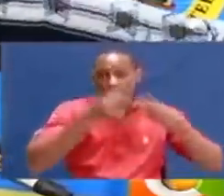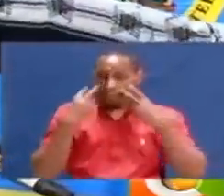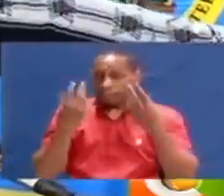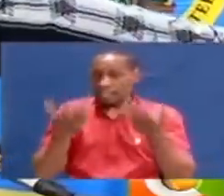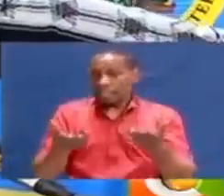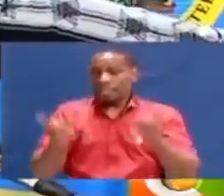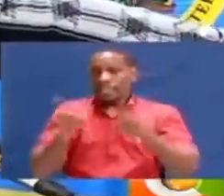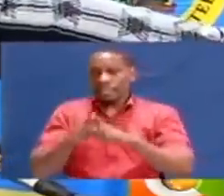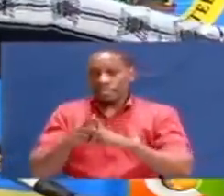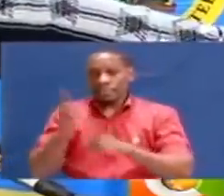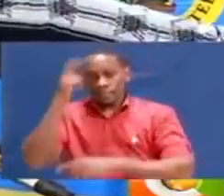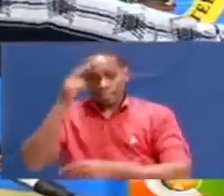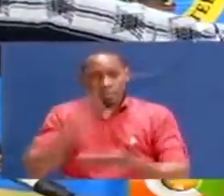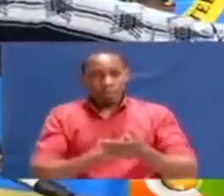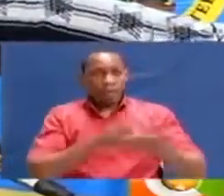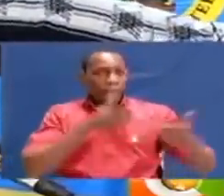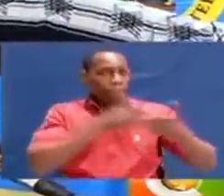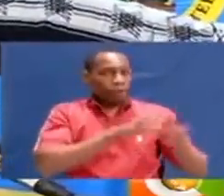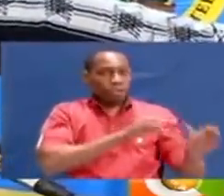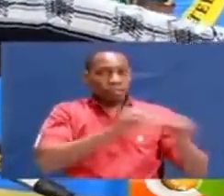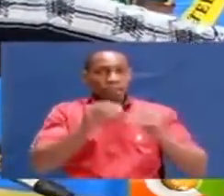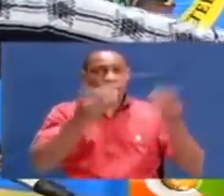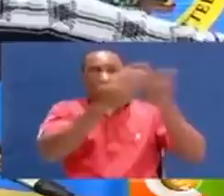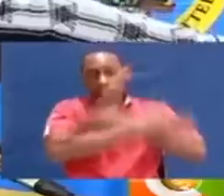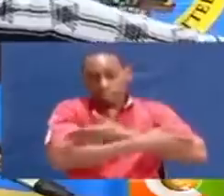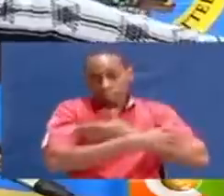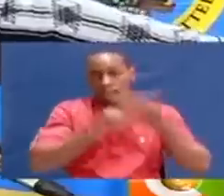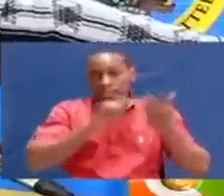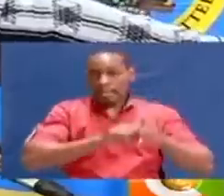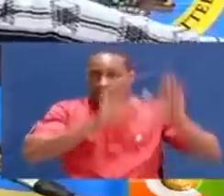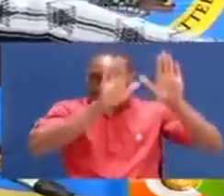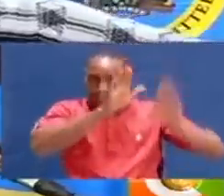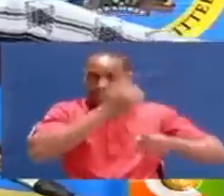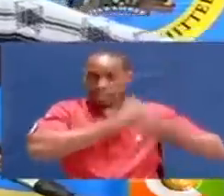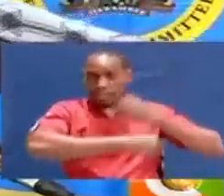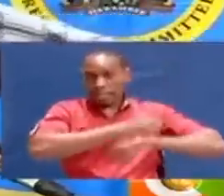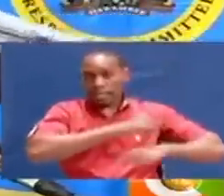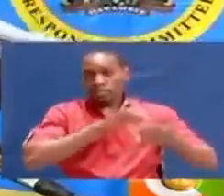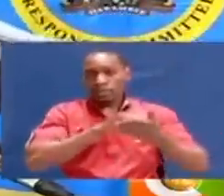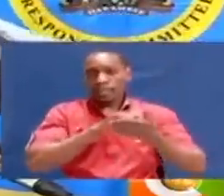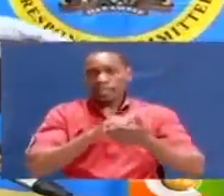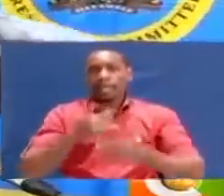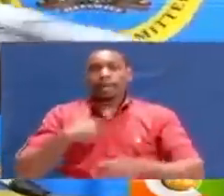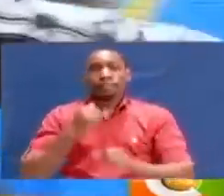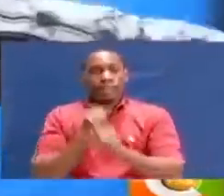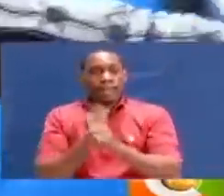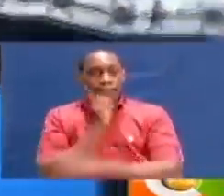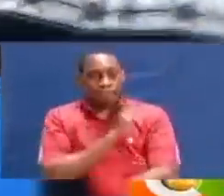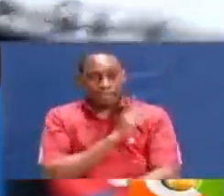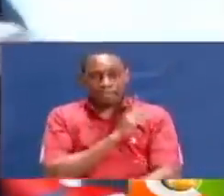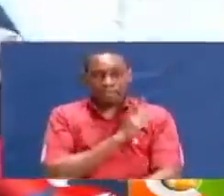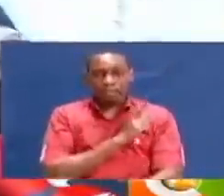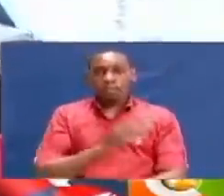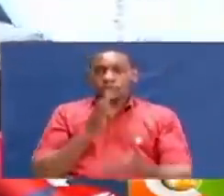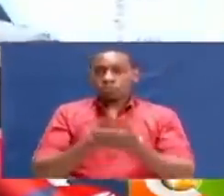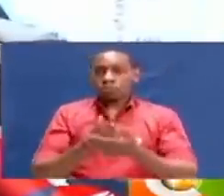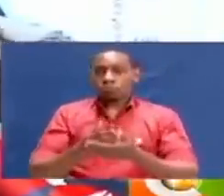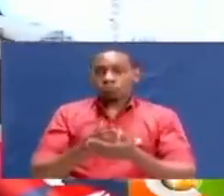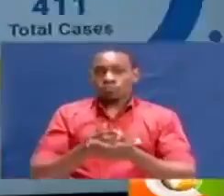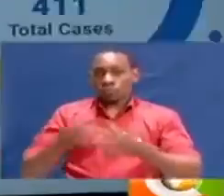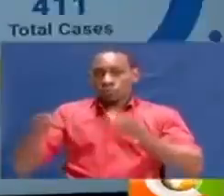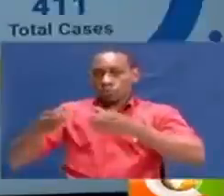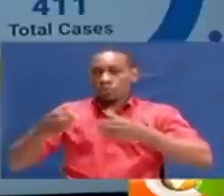why curfew is an important part of the measures that we have taken. Again, a very active group